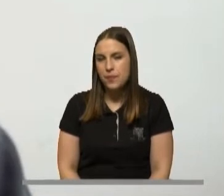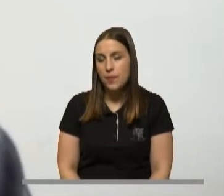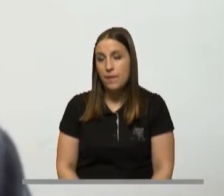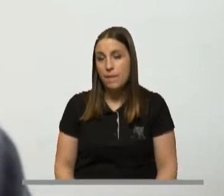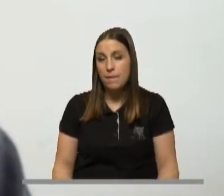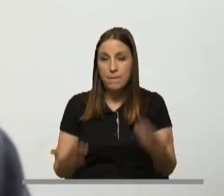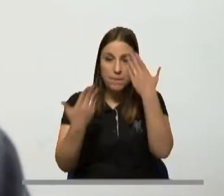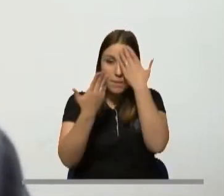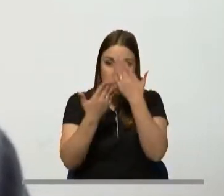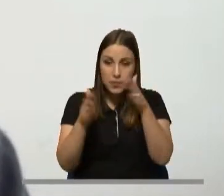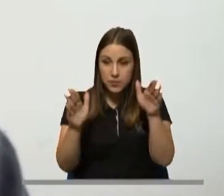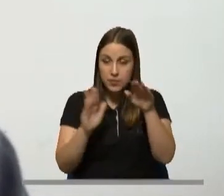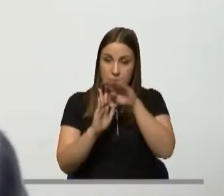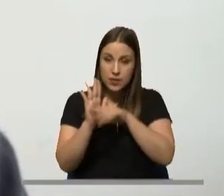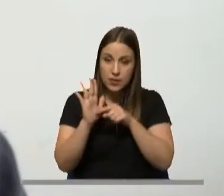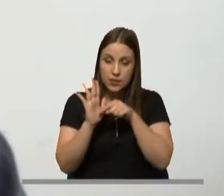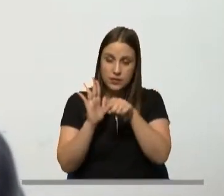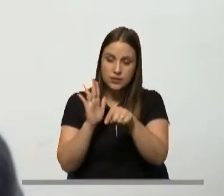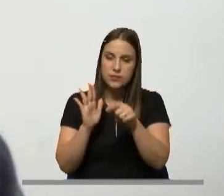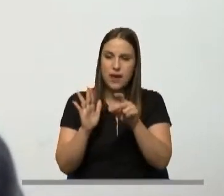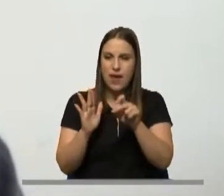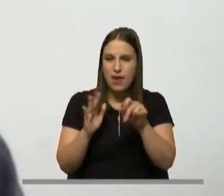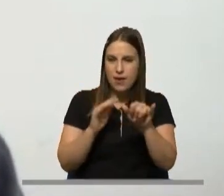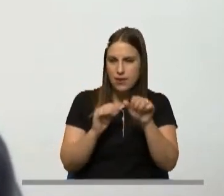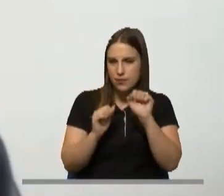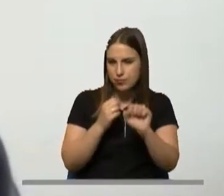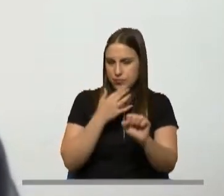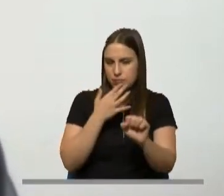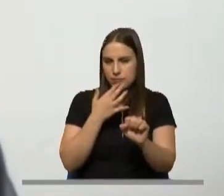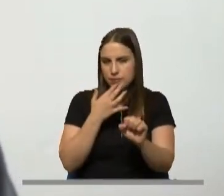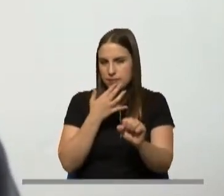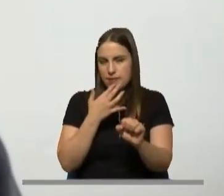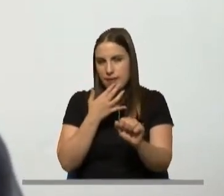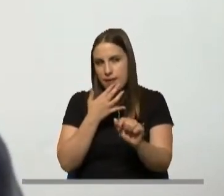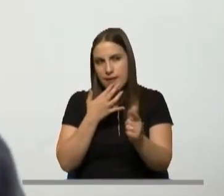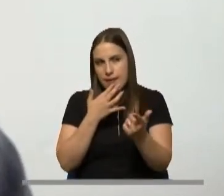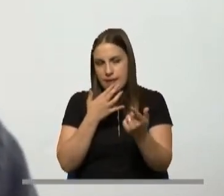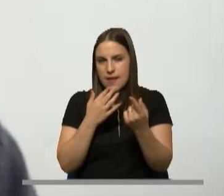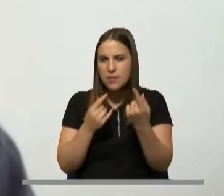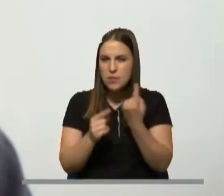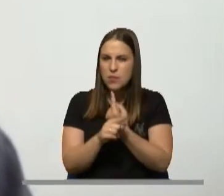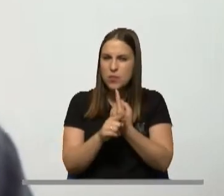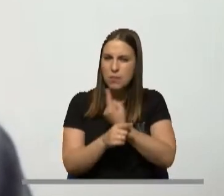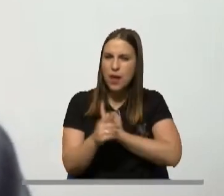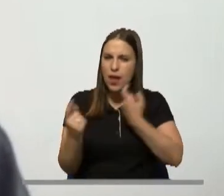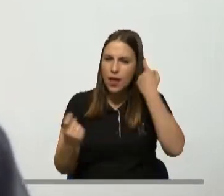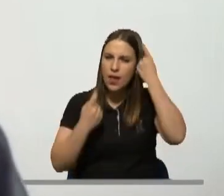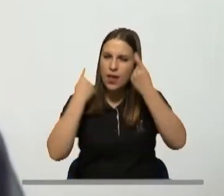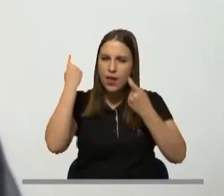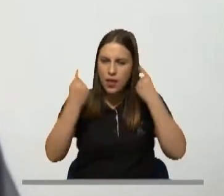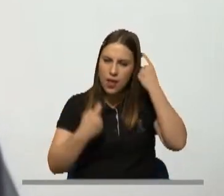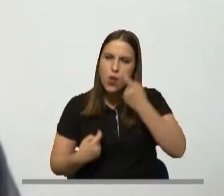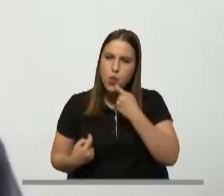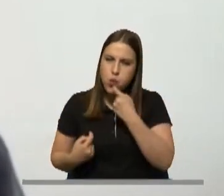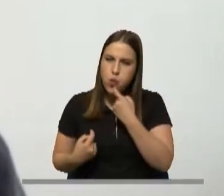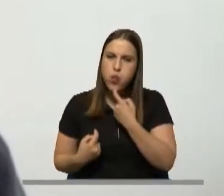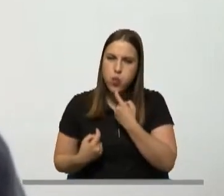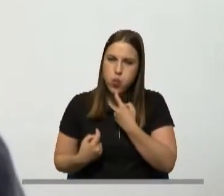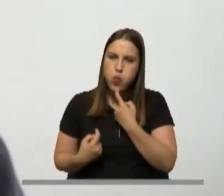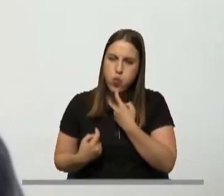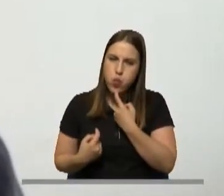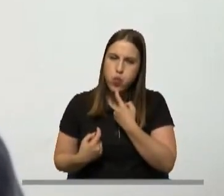The democratic problem of artificial intelligence is due to its way of thinking, to the fact that